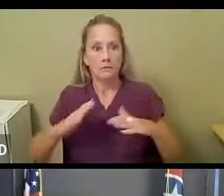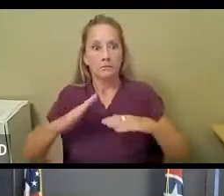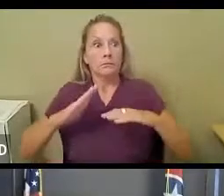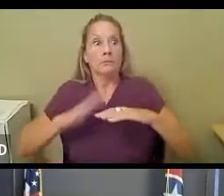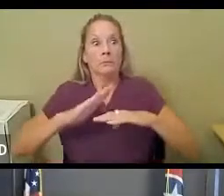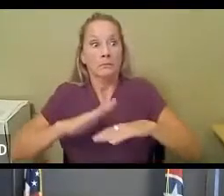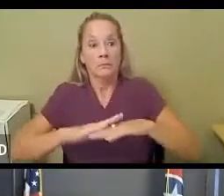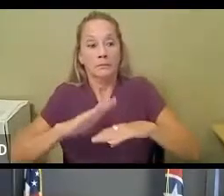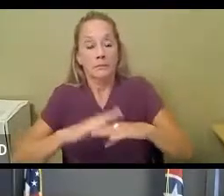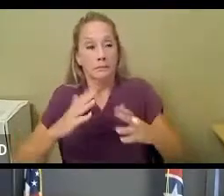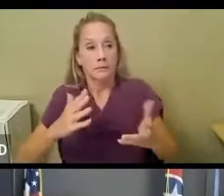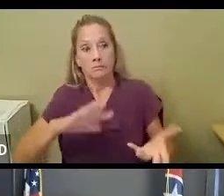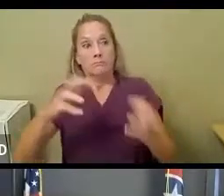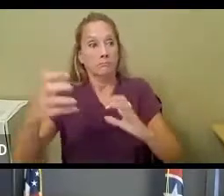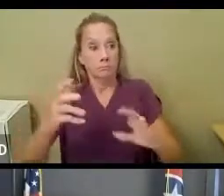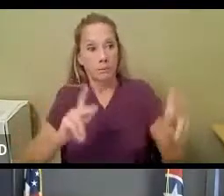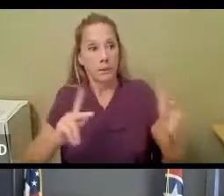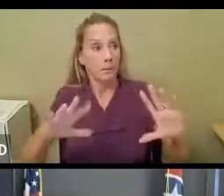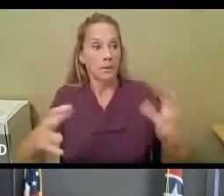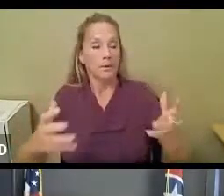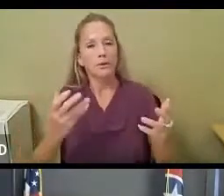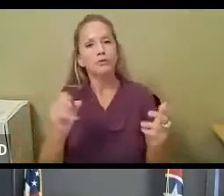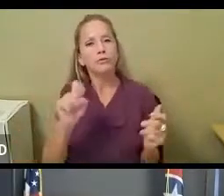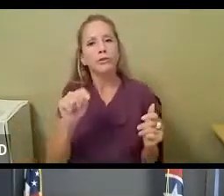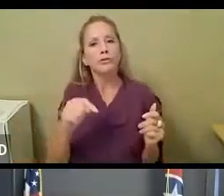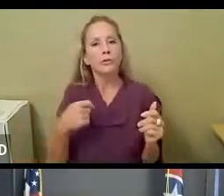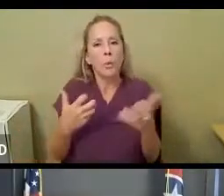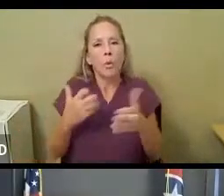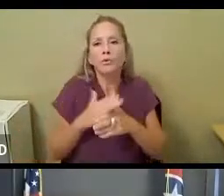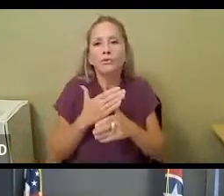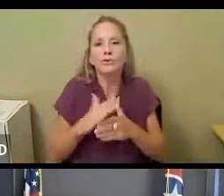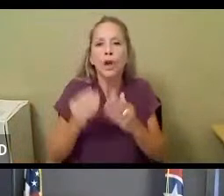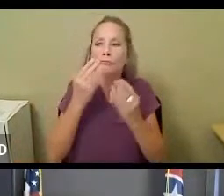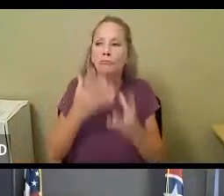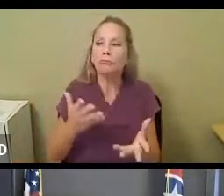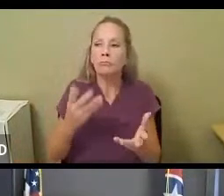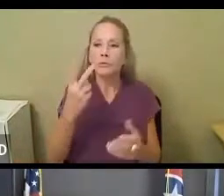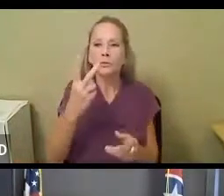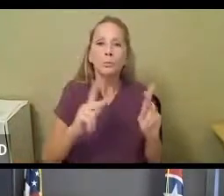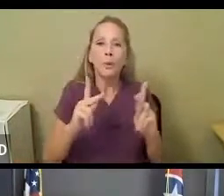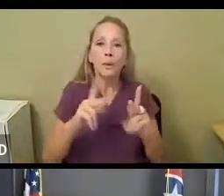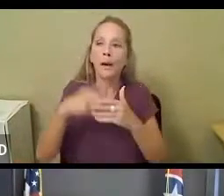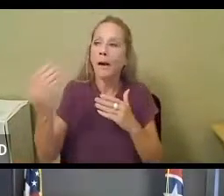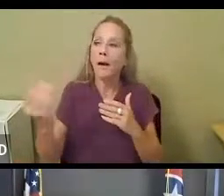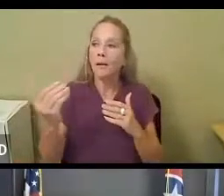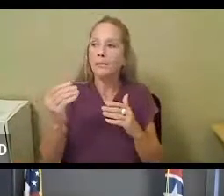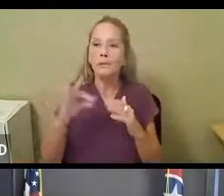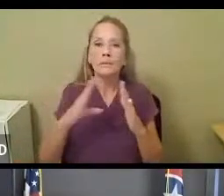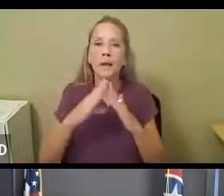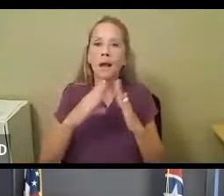great social unrest. Just an observation that a couple people from other cities shared with me.